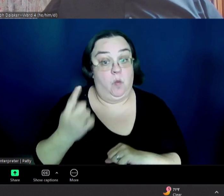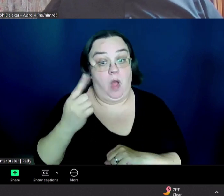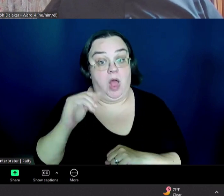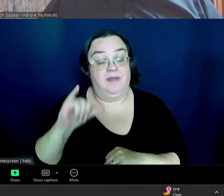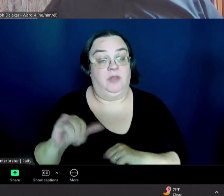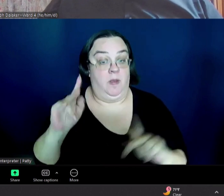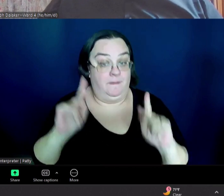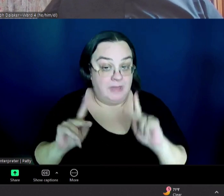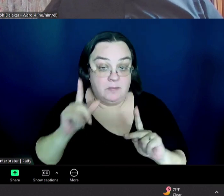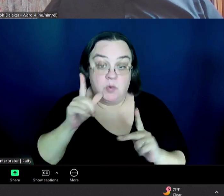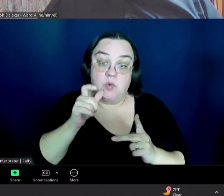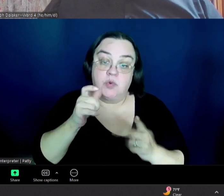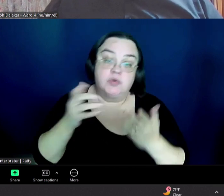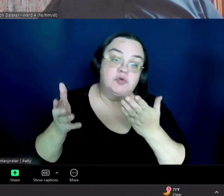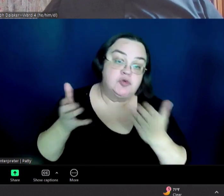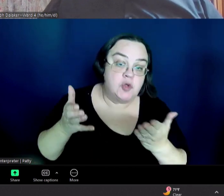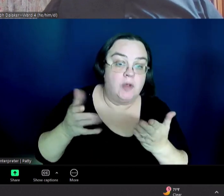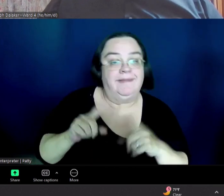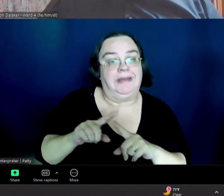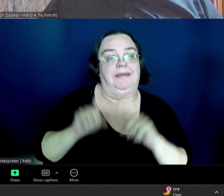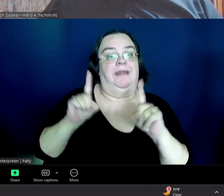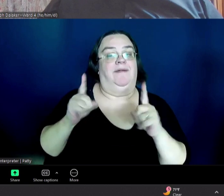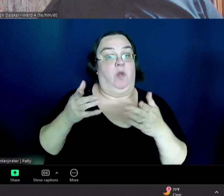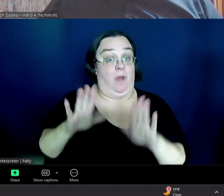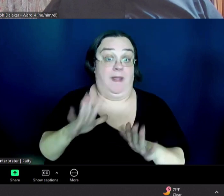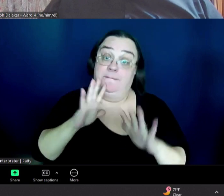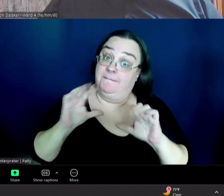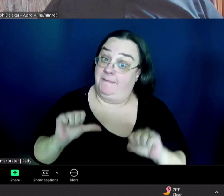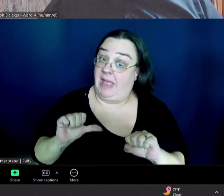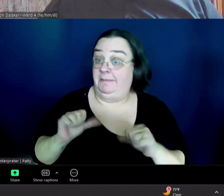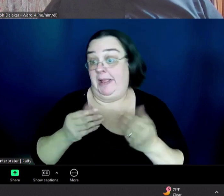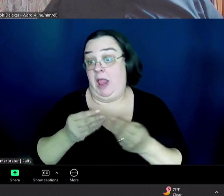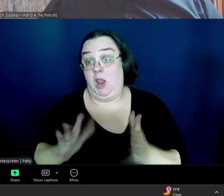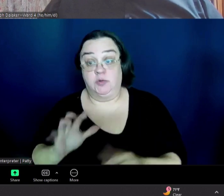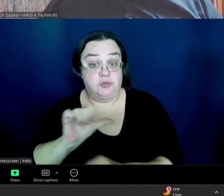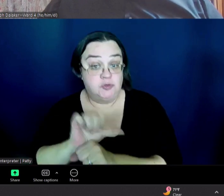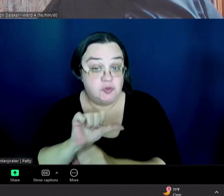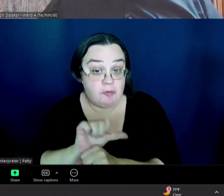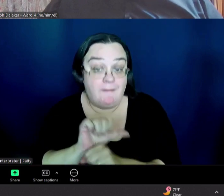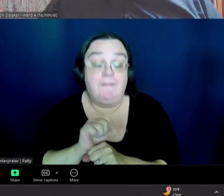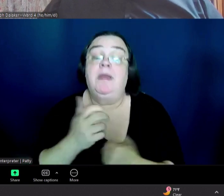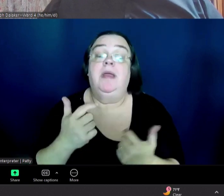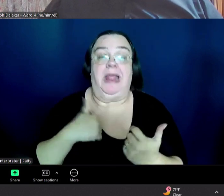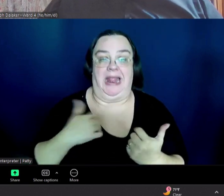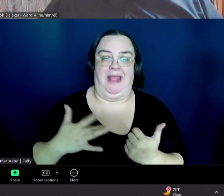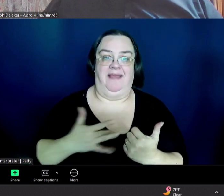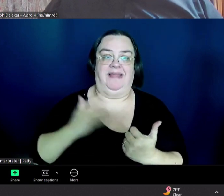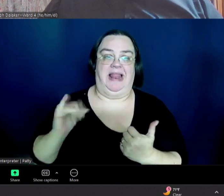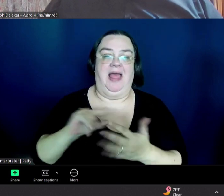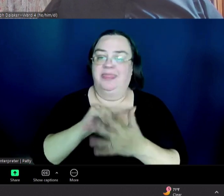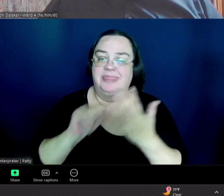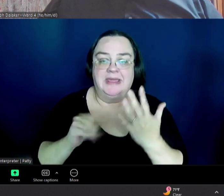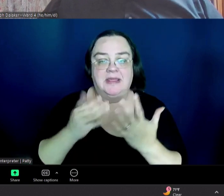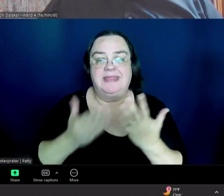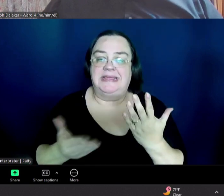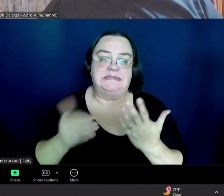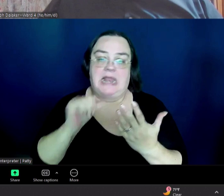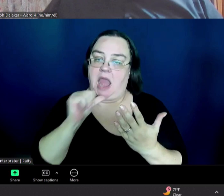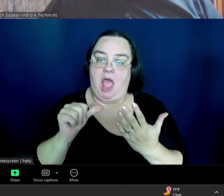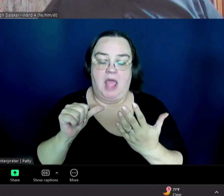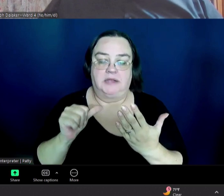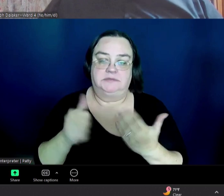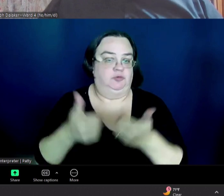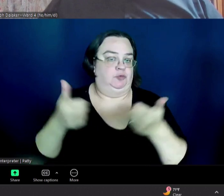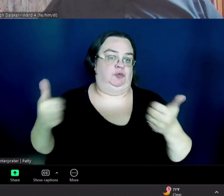served in a different way and maybe will lose their job, I just feel like these things are not mutually exclusive.